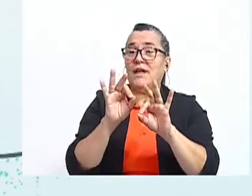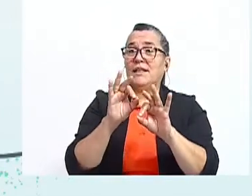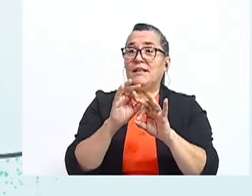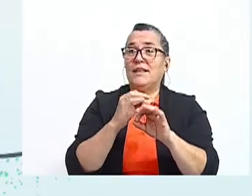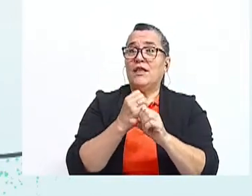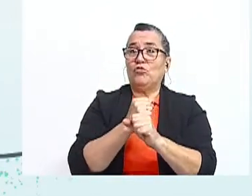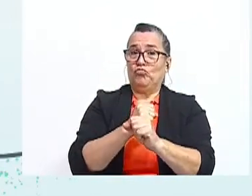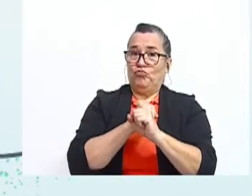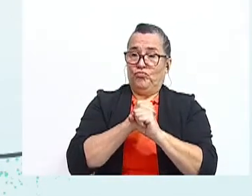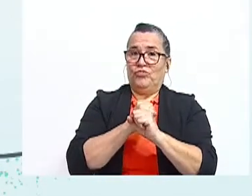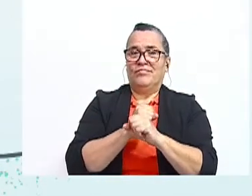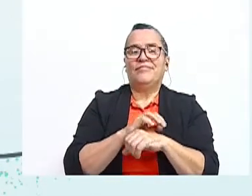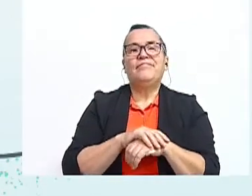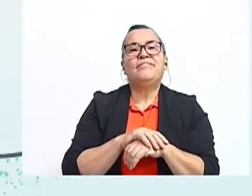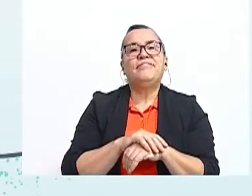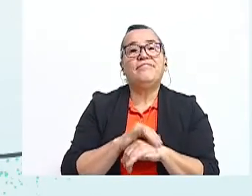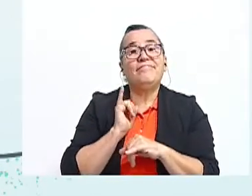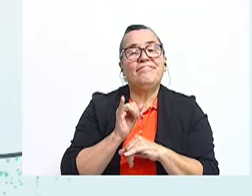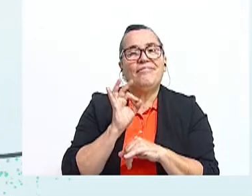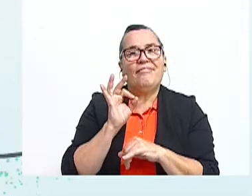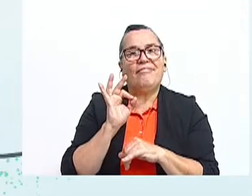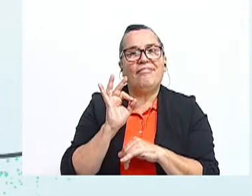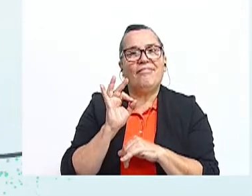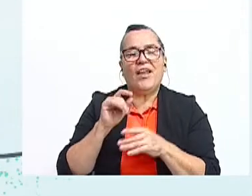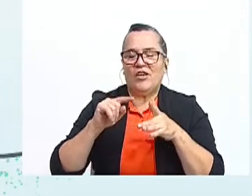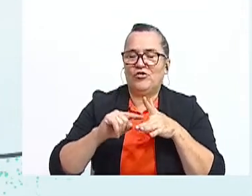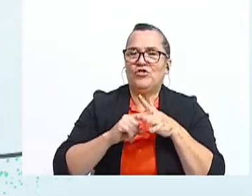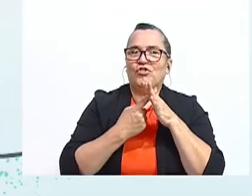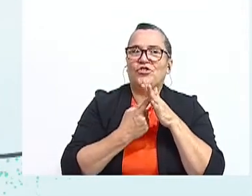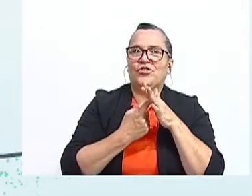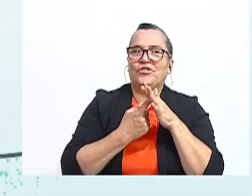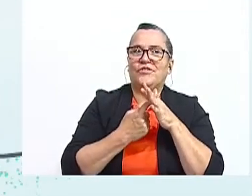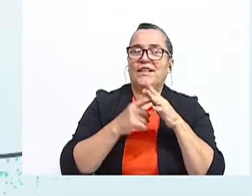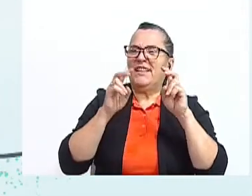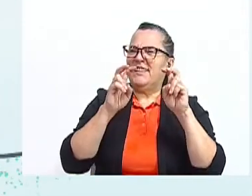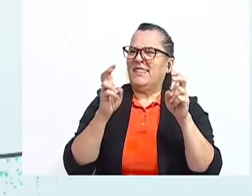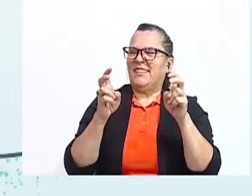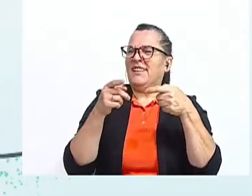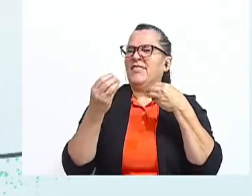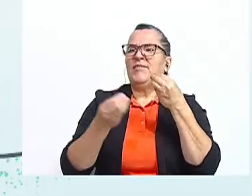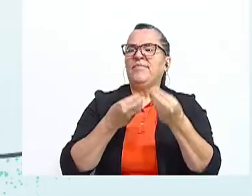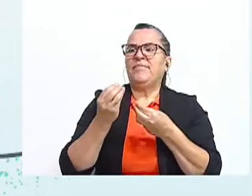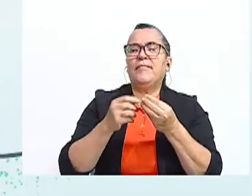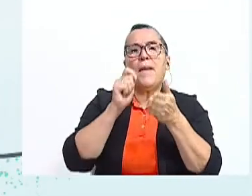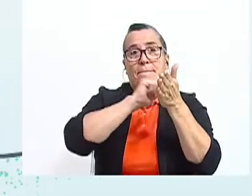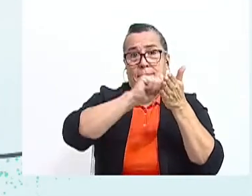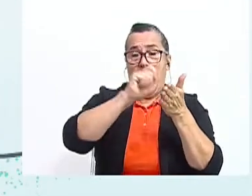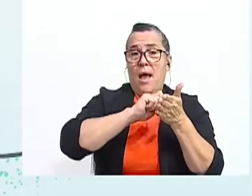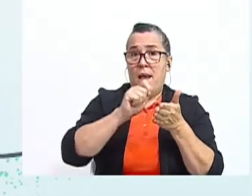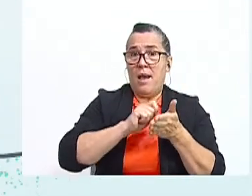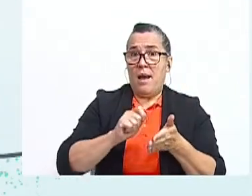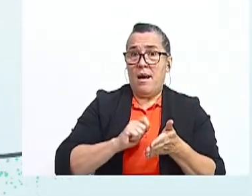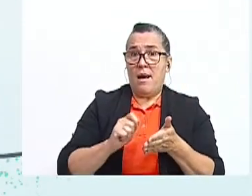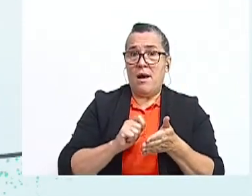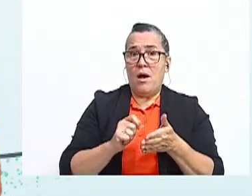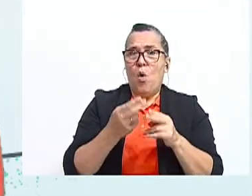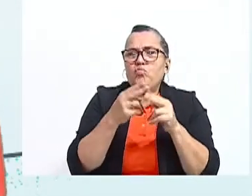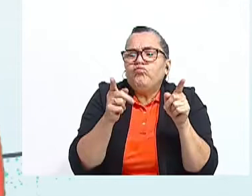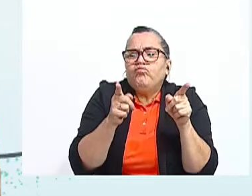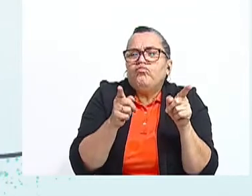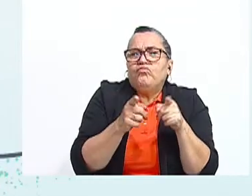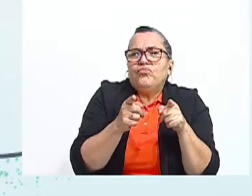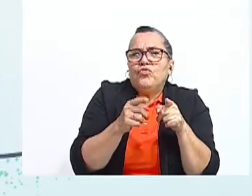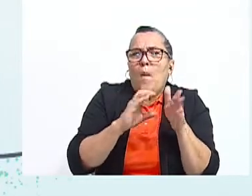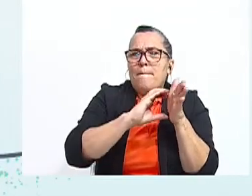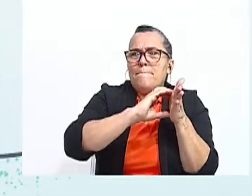right? Very good. So let me introduce today's topic. You are going to write a short, simple